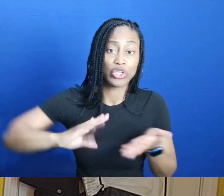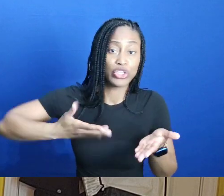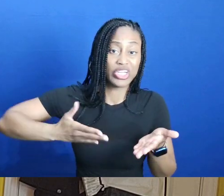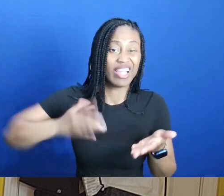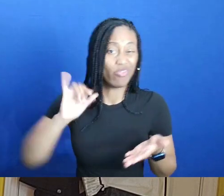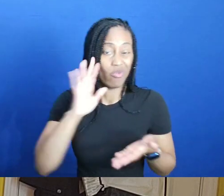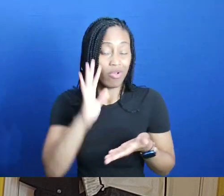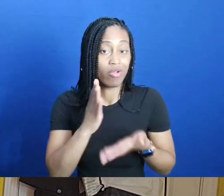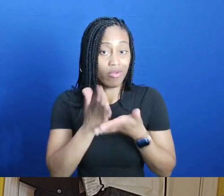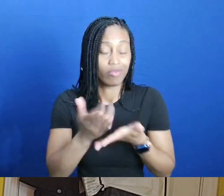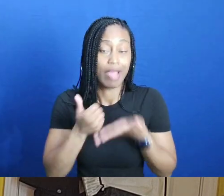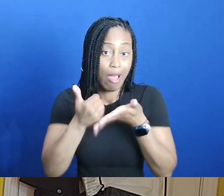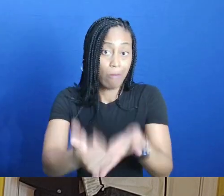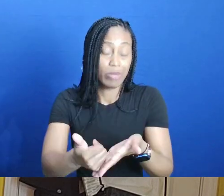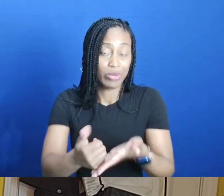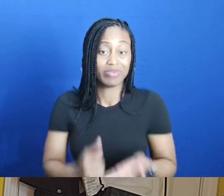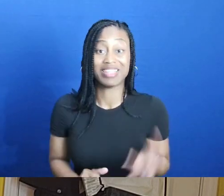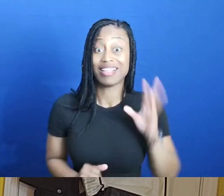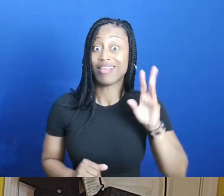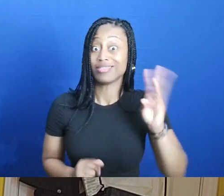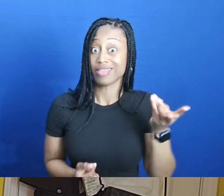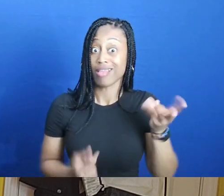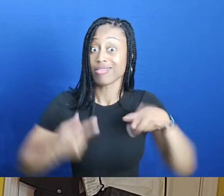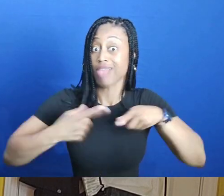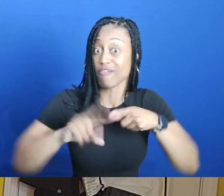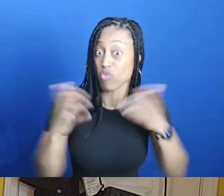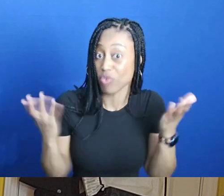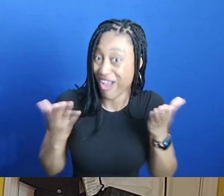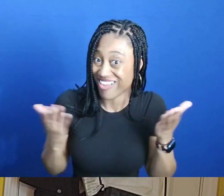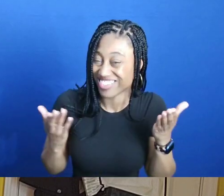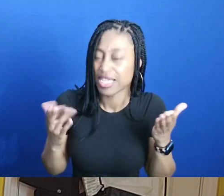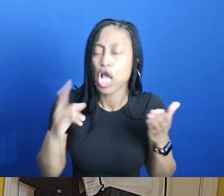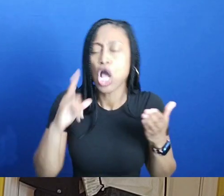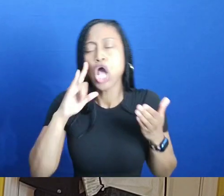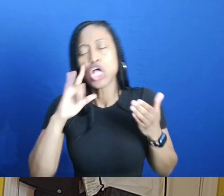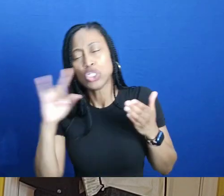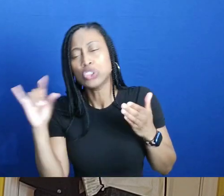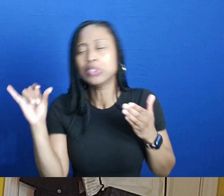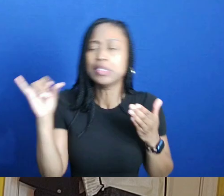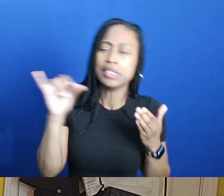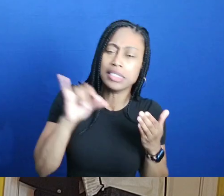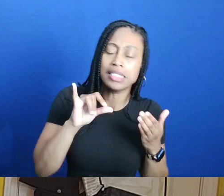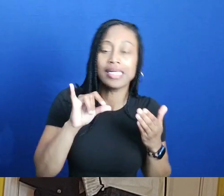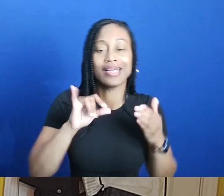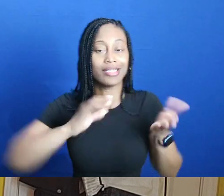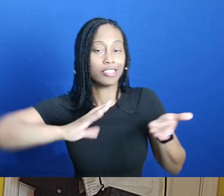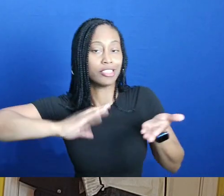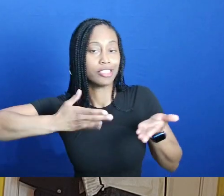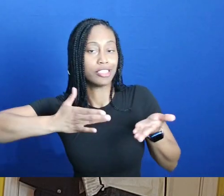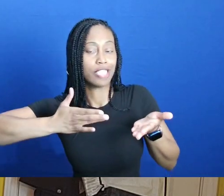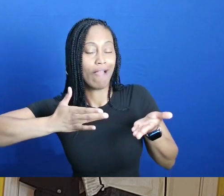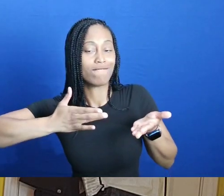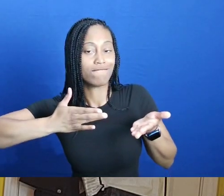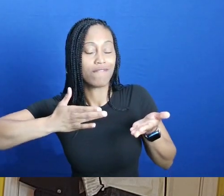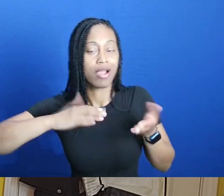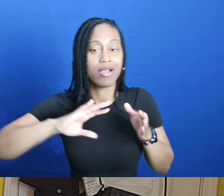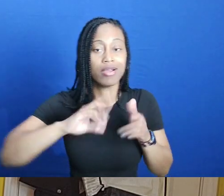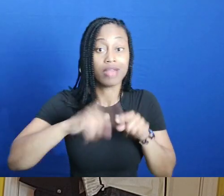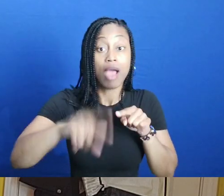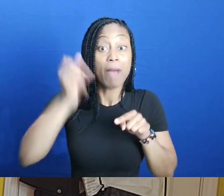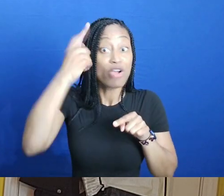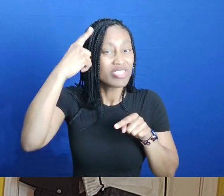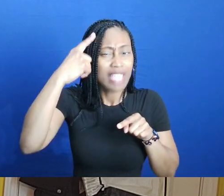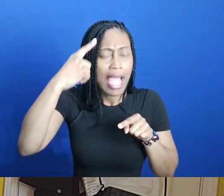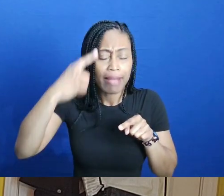pork butt or whatever it is you're cooking. This will help you cut it up. Now this knife is similar to